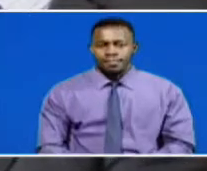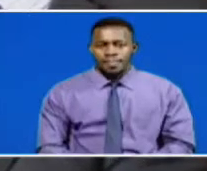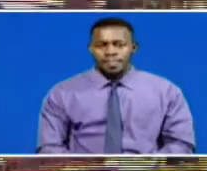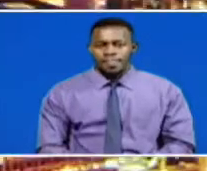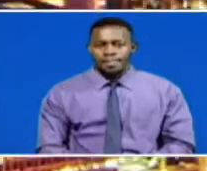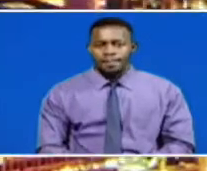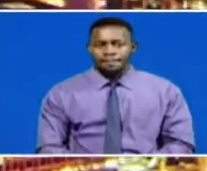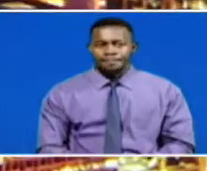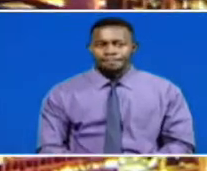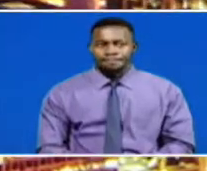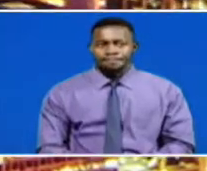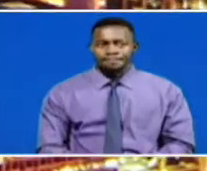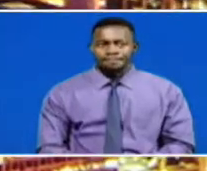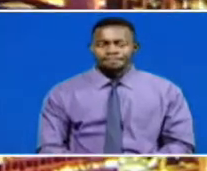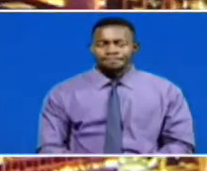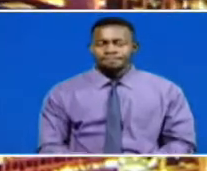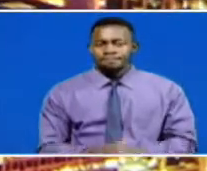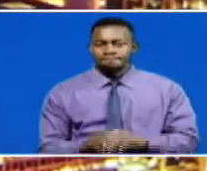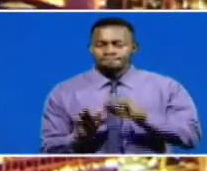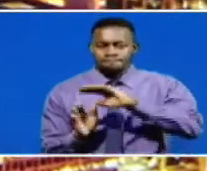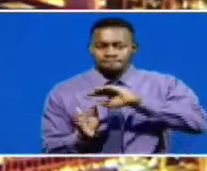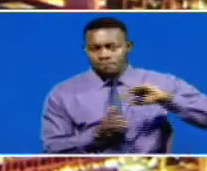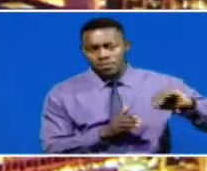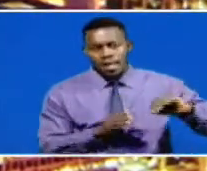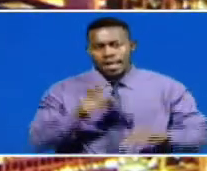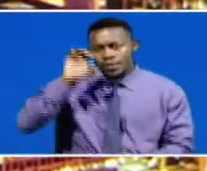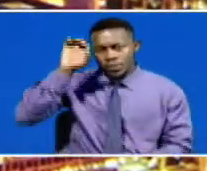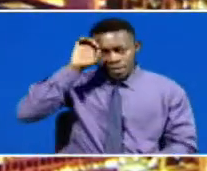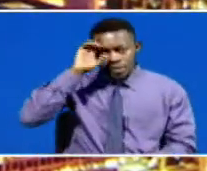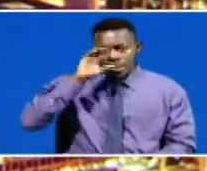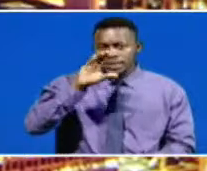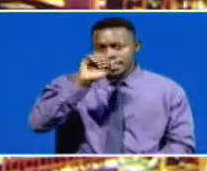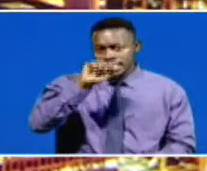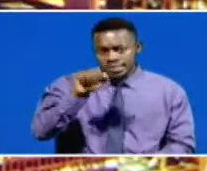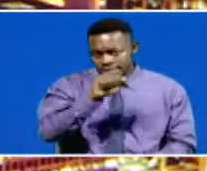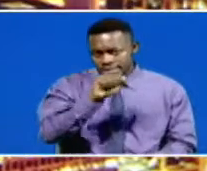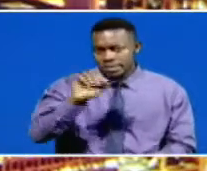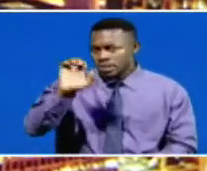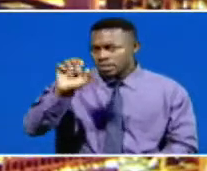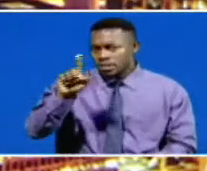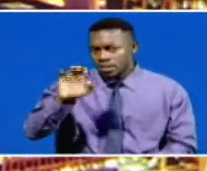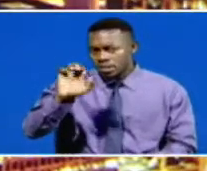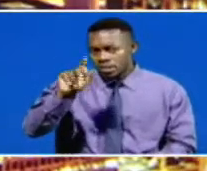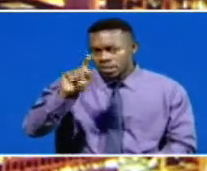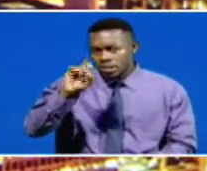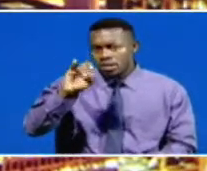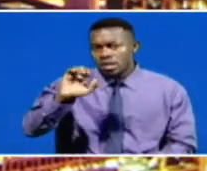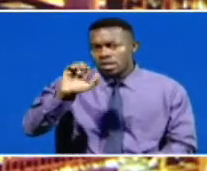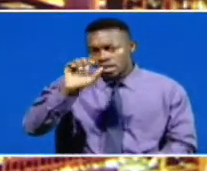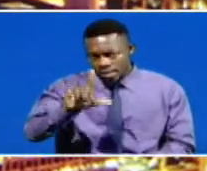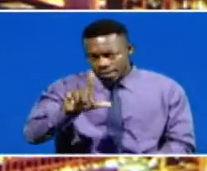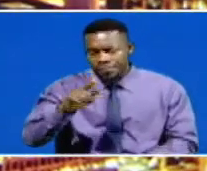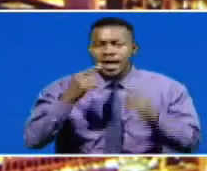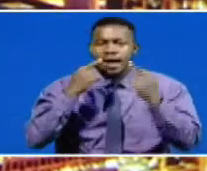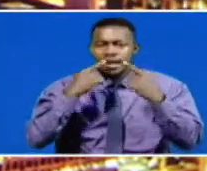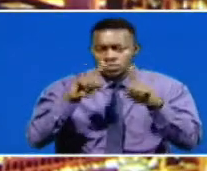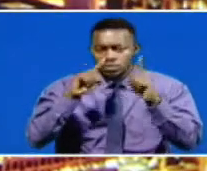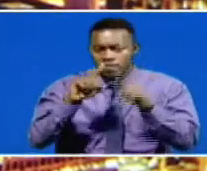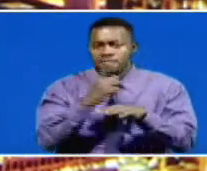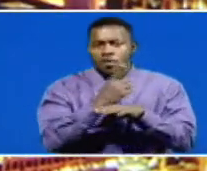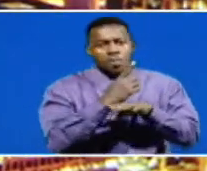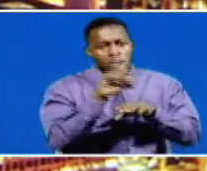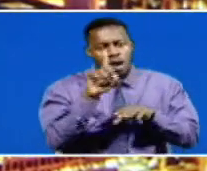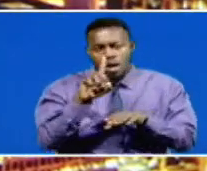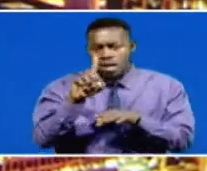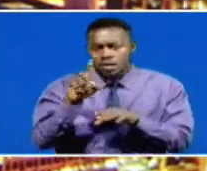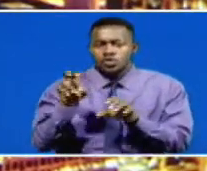TNUs. Moving on, Education Cabinet Secretary Ezekiel Machogu has released the Form 1 selection list for